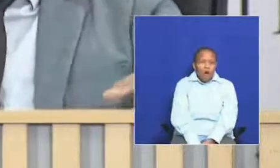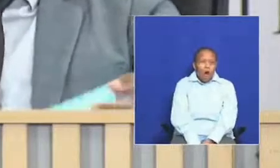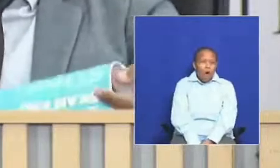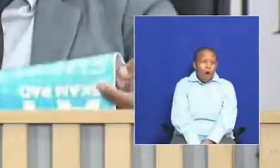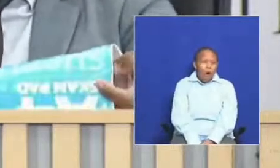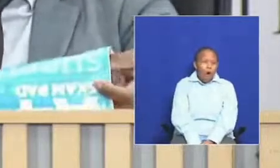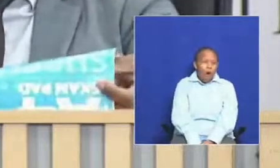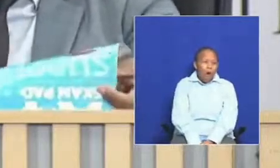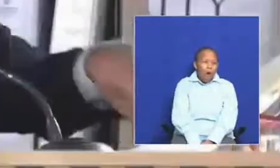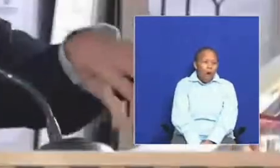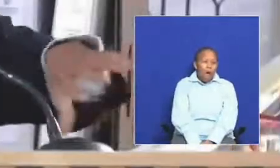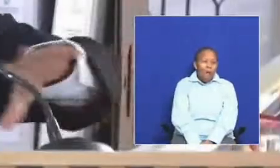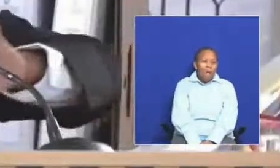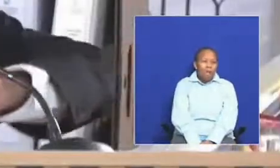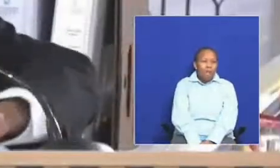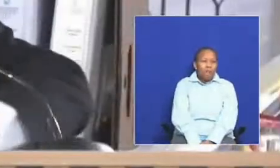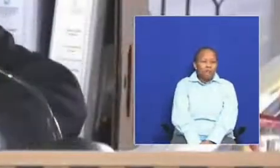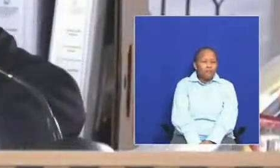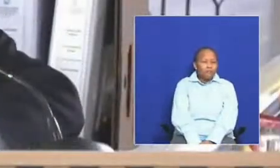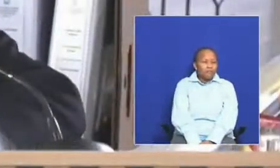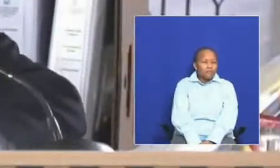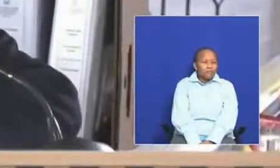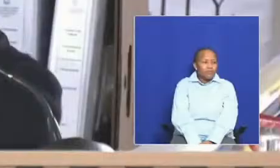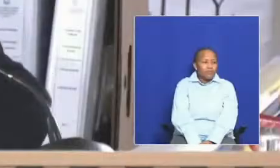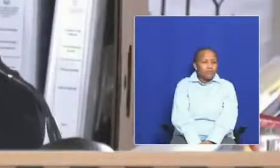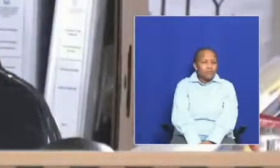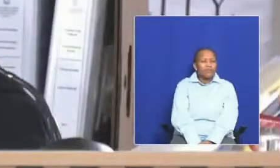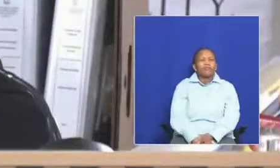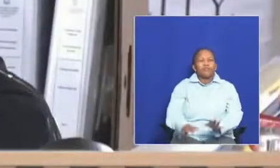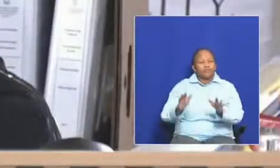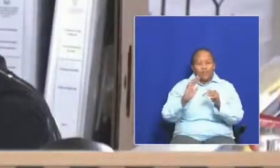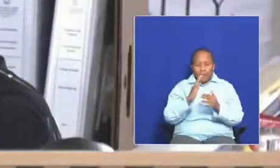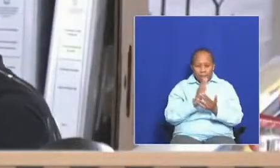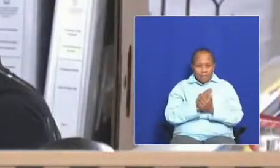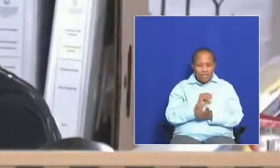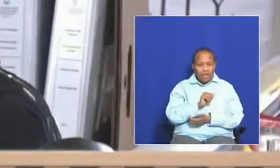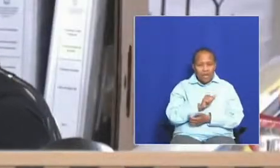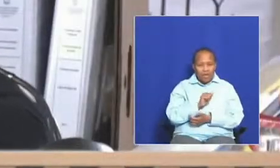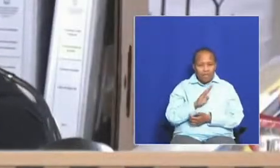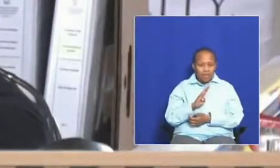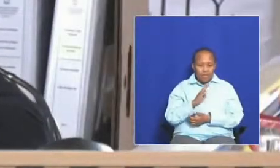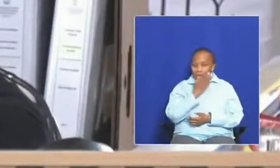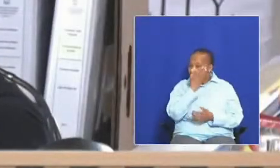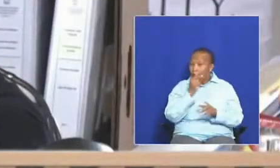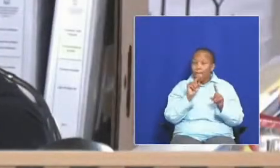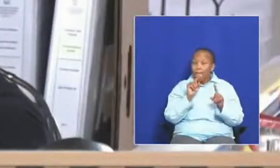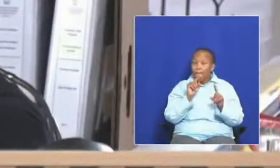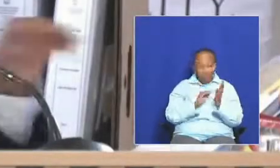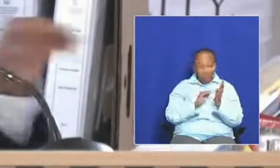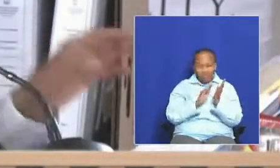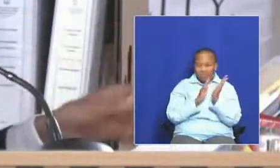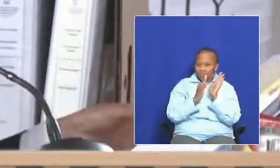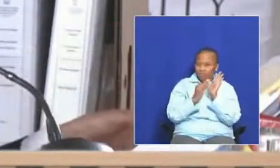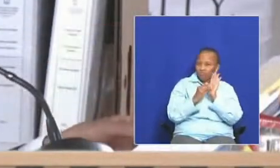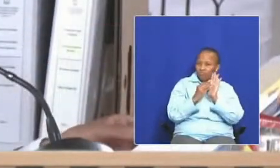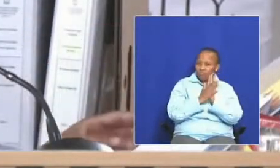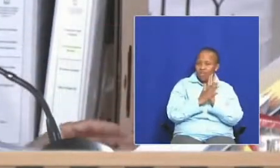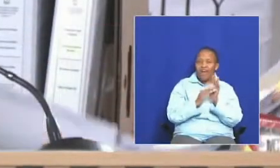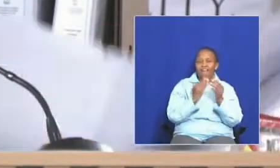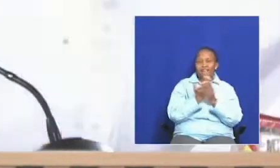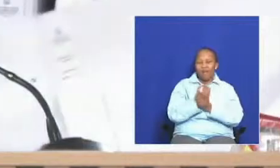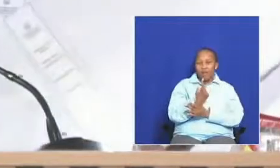No. There's still part A, part B, still file 1. It just reads file 1. But it must have below his